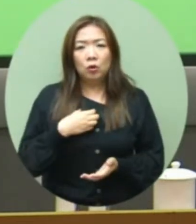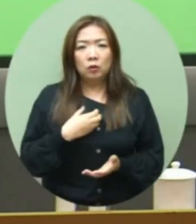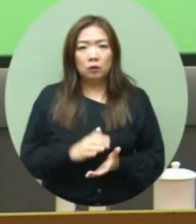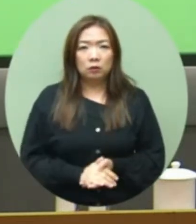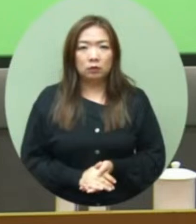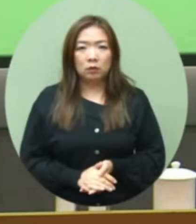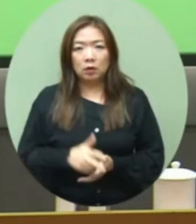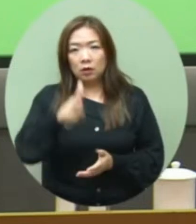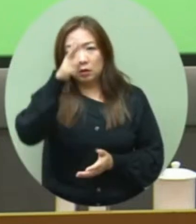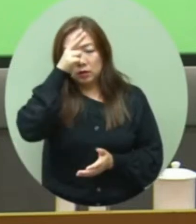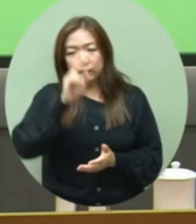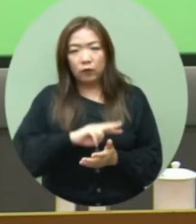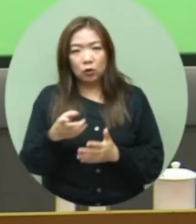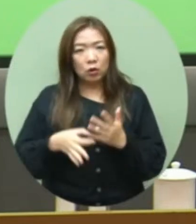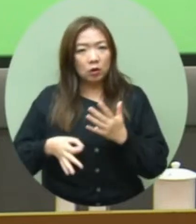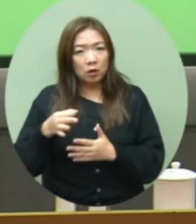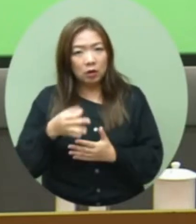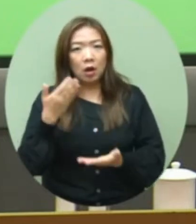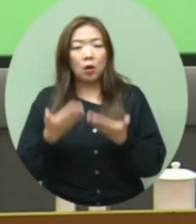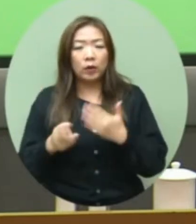do what is needed.